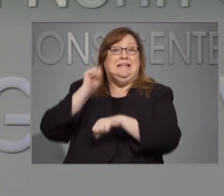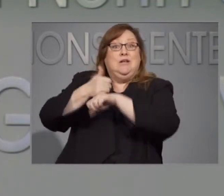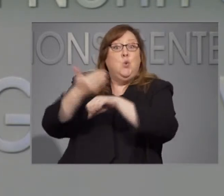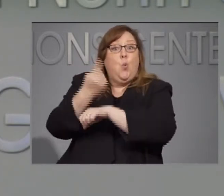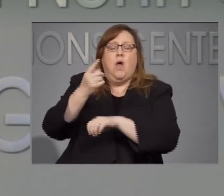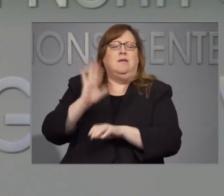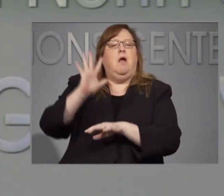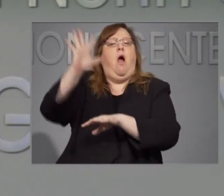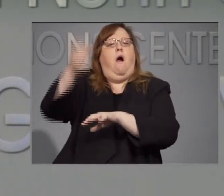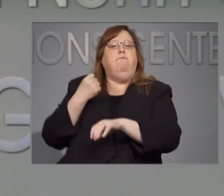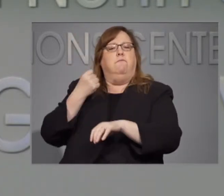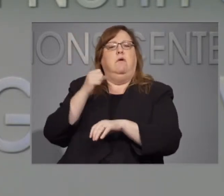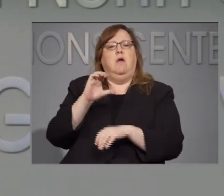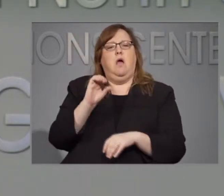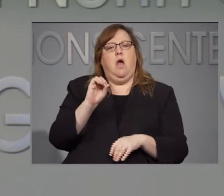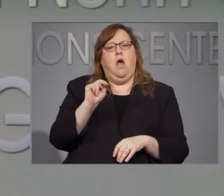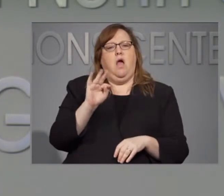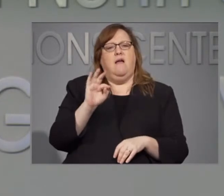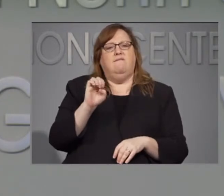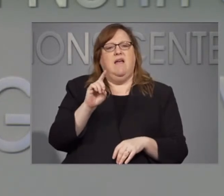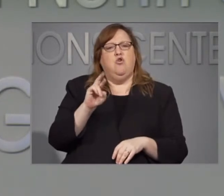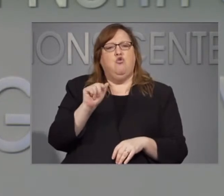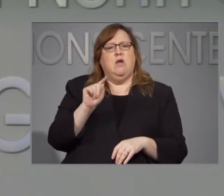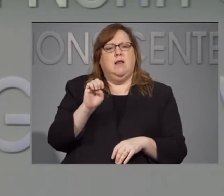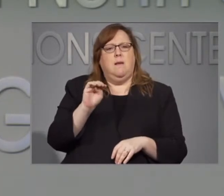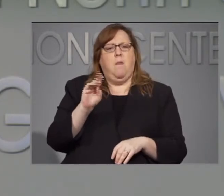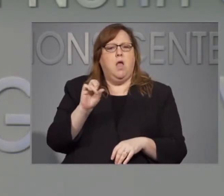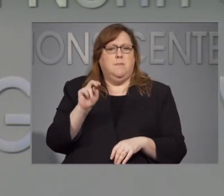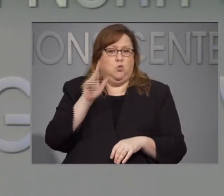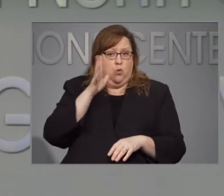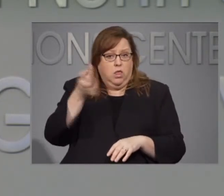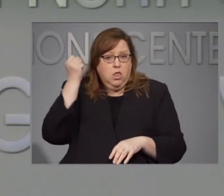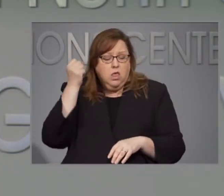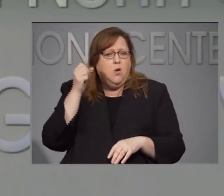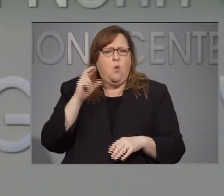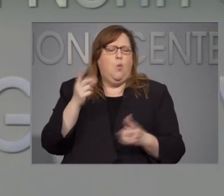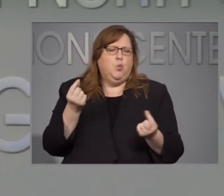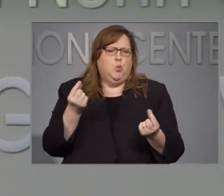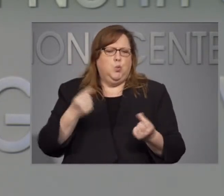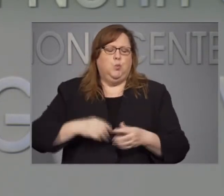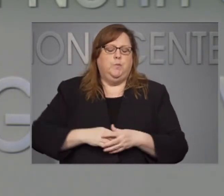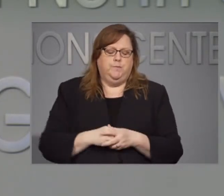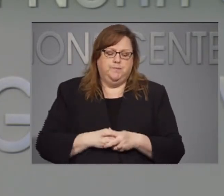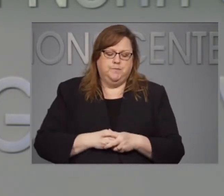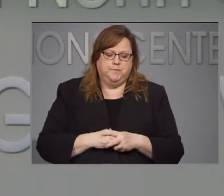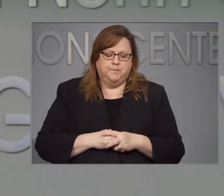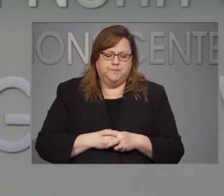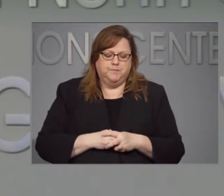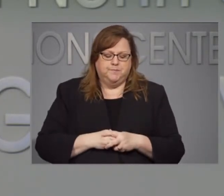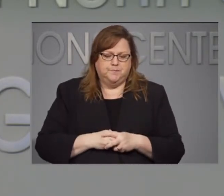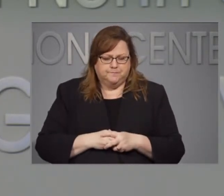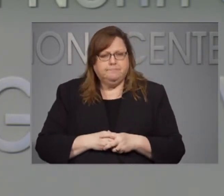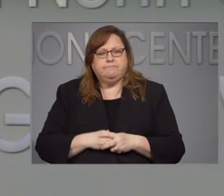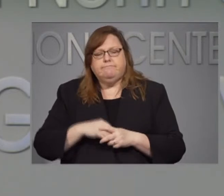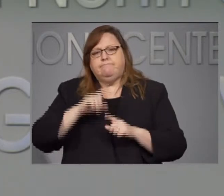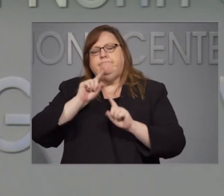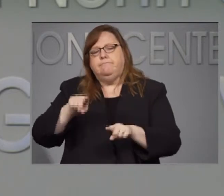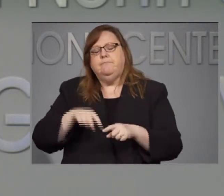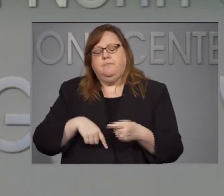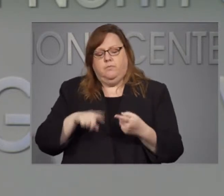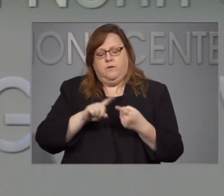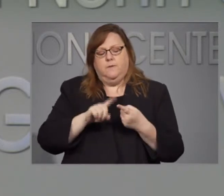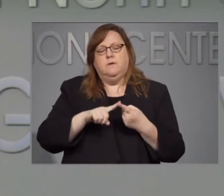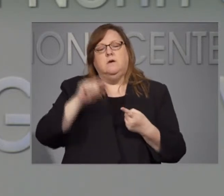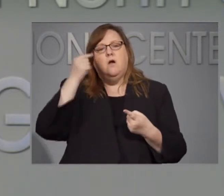property? The first question, I think, had to do with phase 2.5 and phase 3, and we have not made decisions on